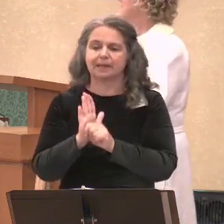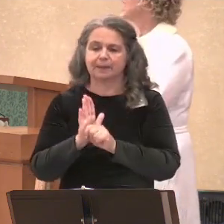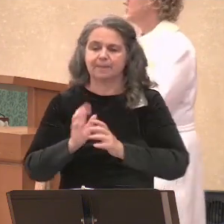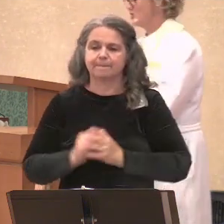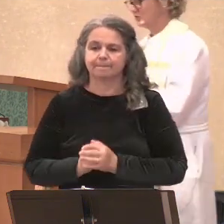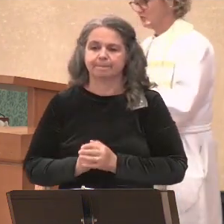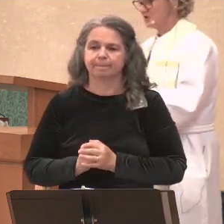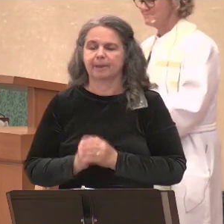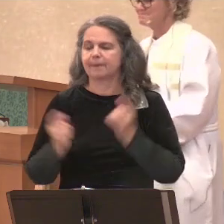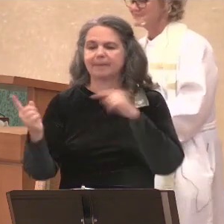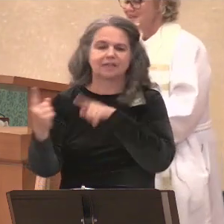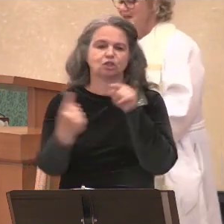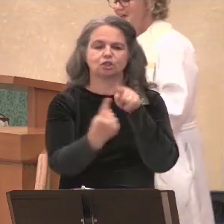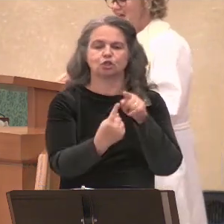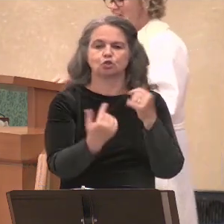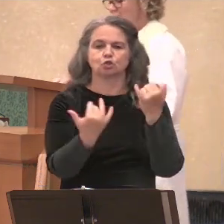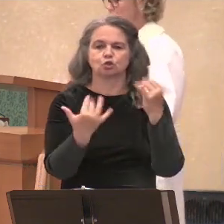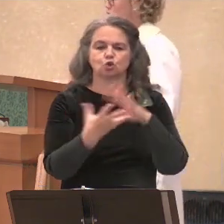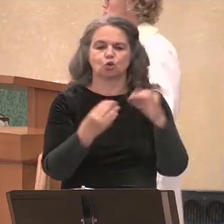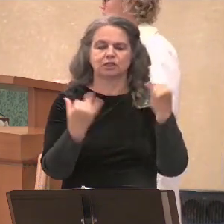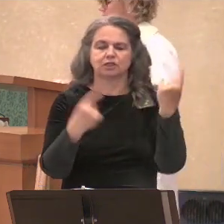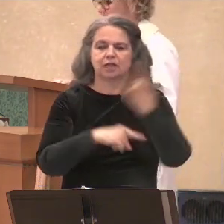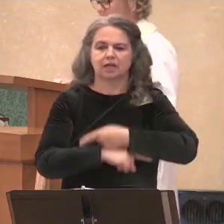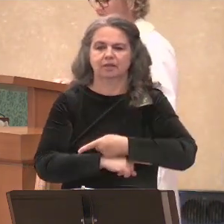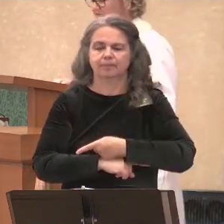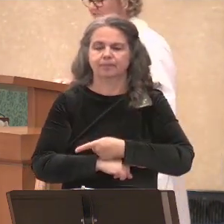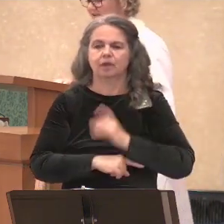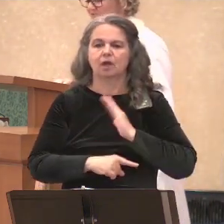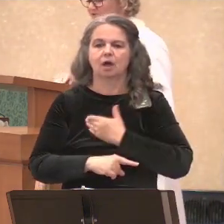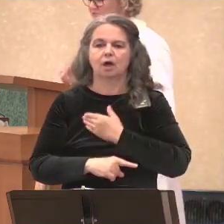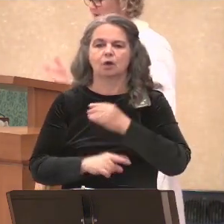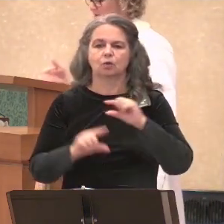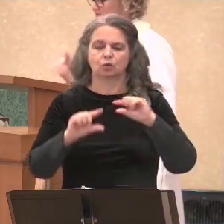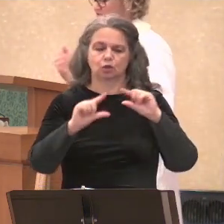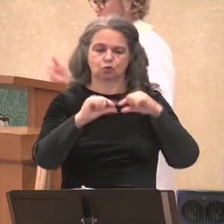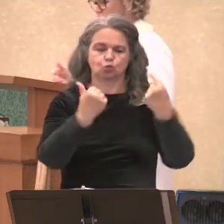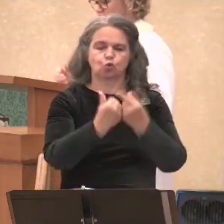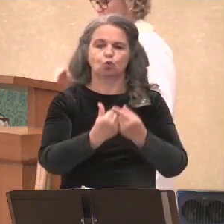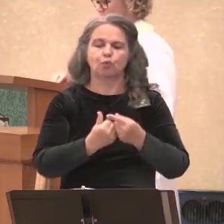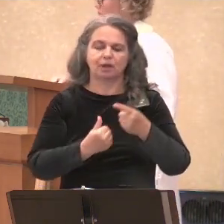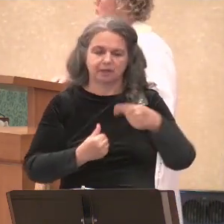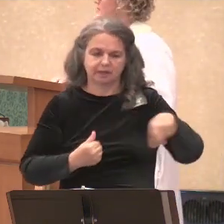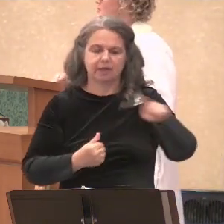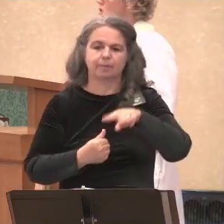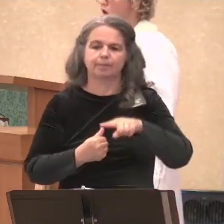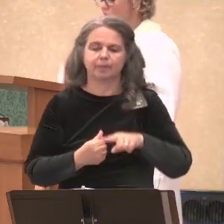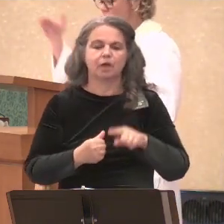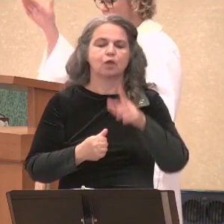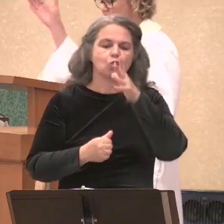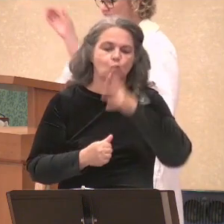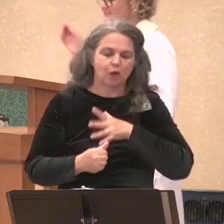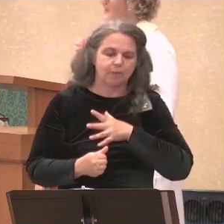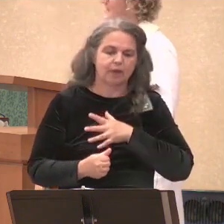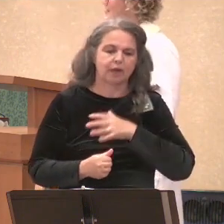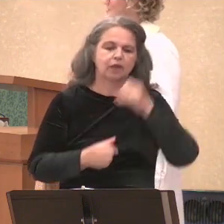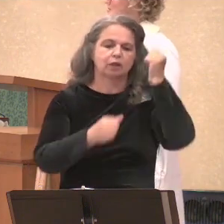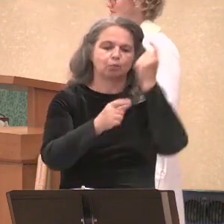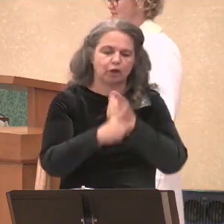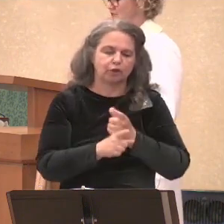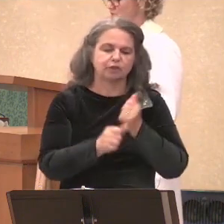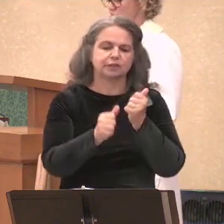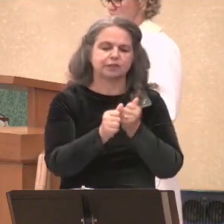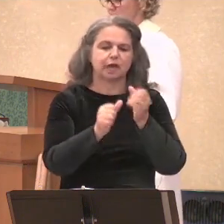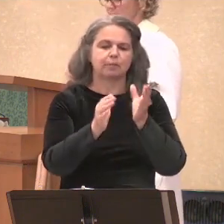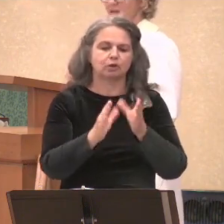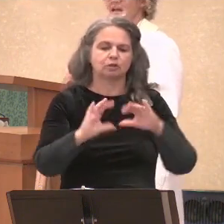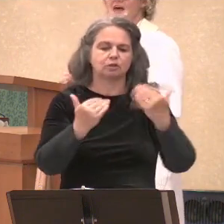But back to our story. As a group, the disciples, Mary, the brothers, and the women were all together